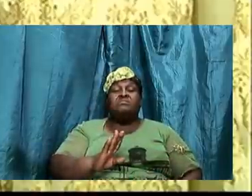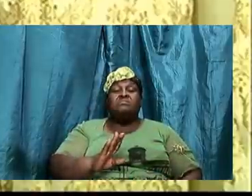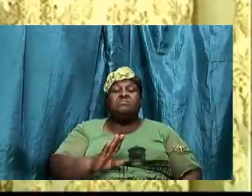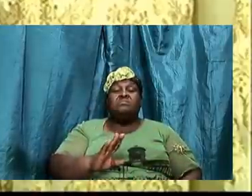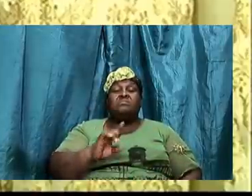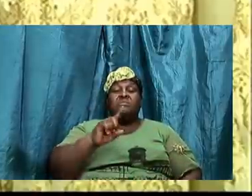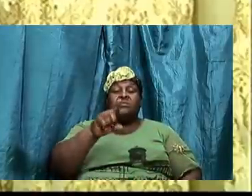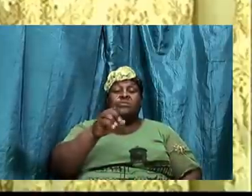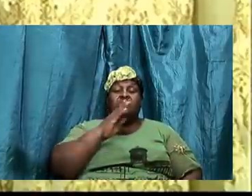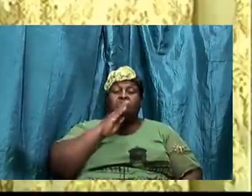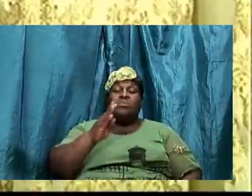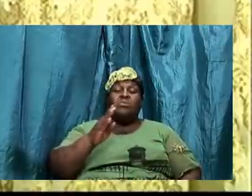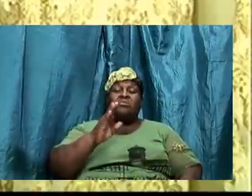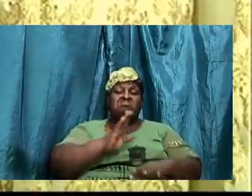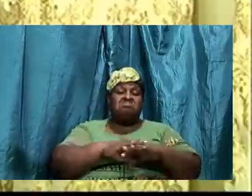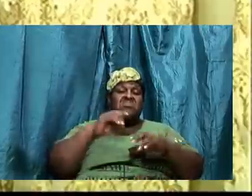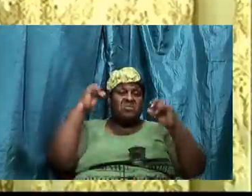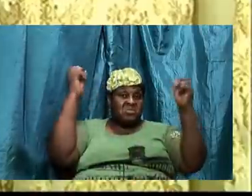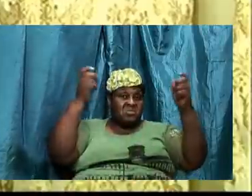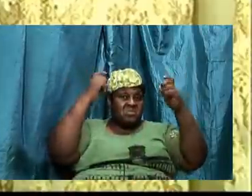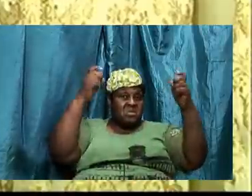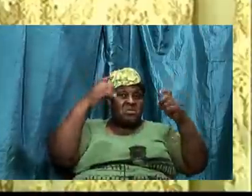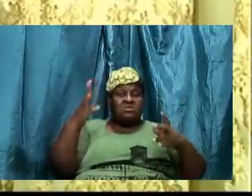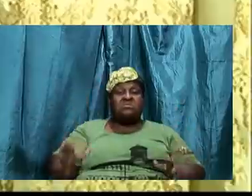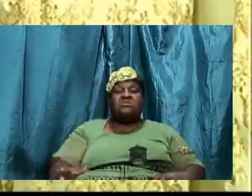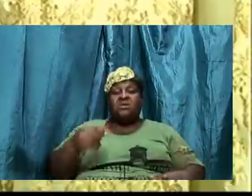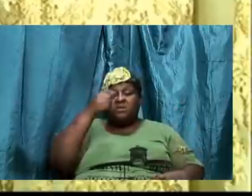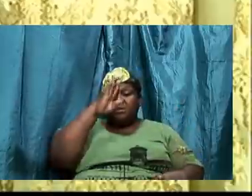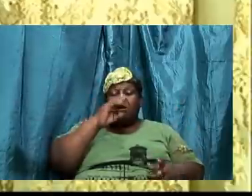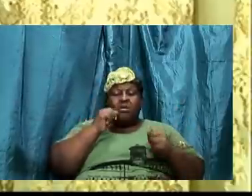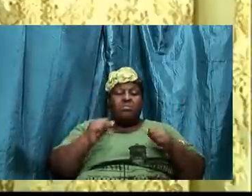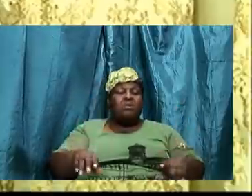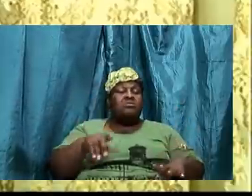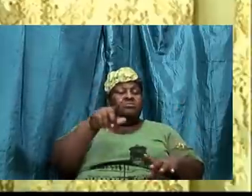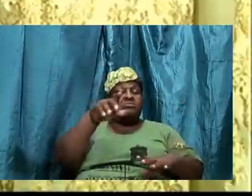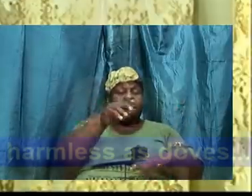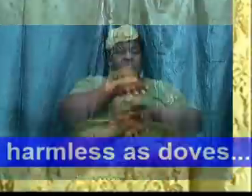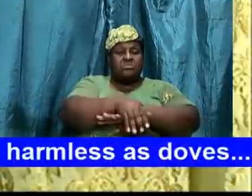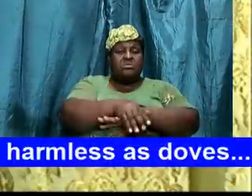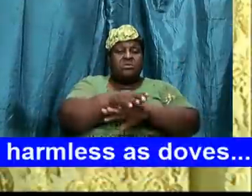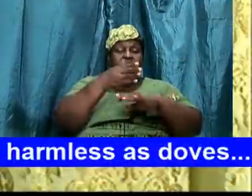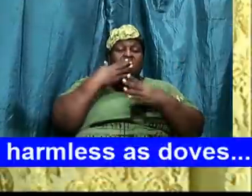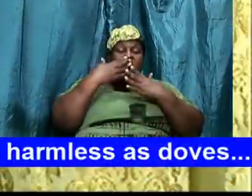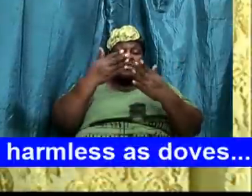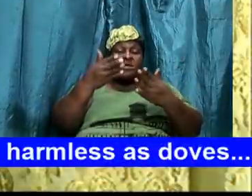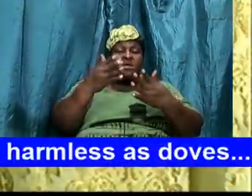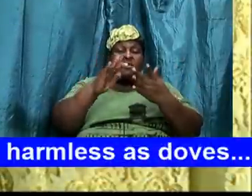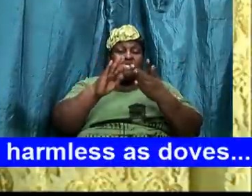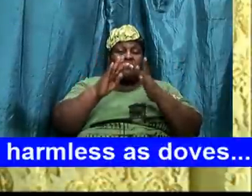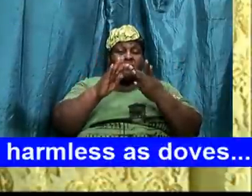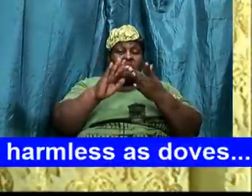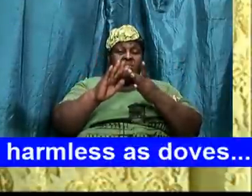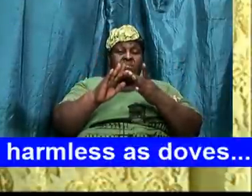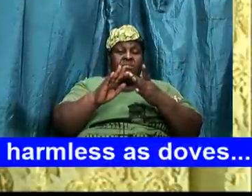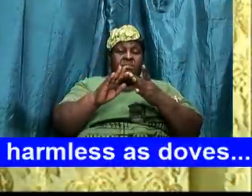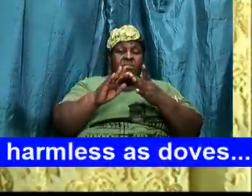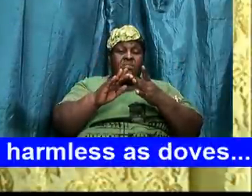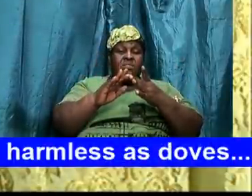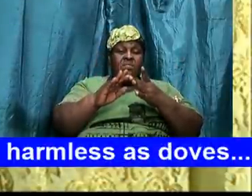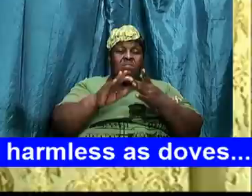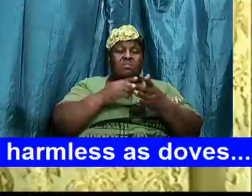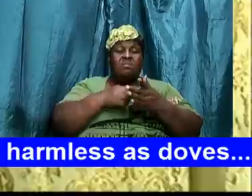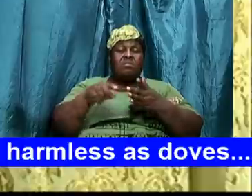we will be on the winning side. God bless you tonight. Thank you for tuning in. Next week, now we continue. We get